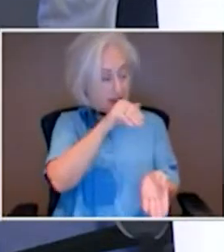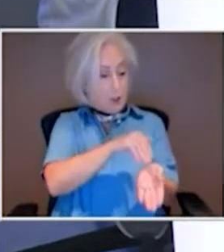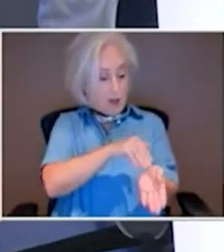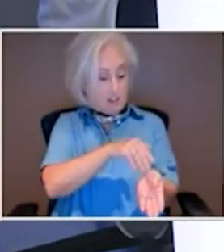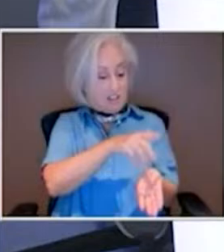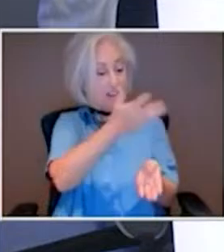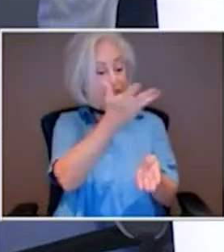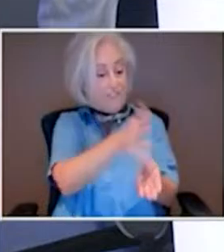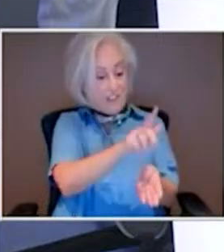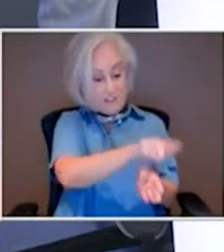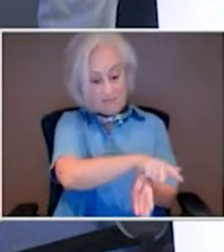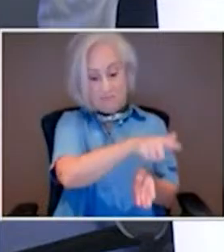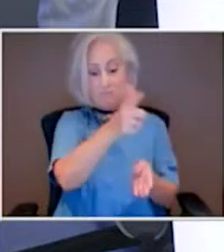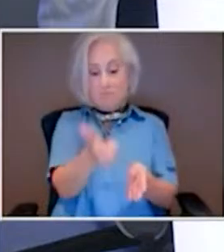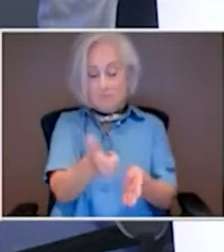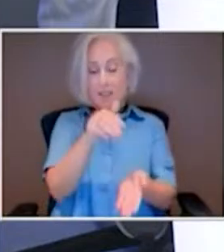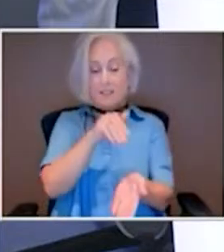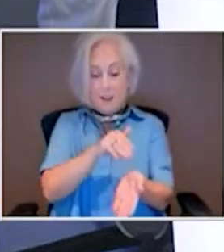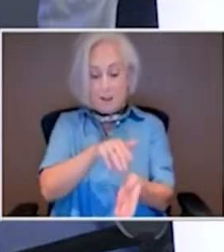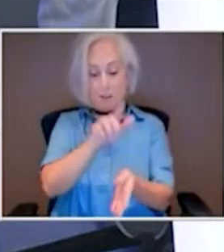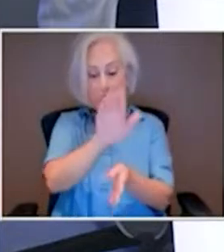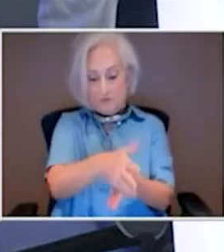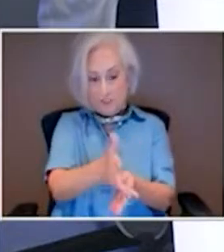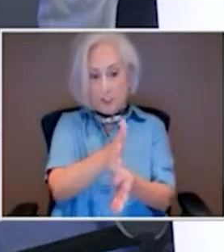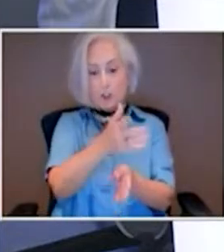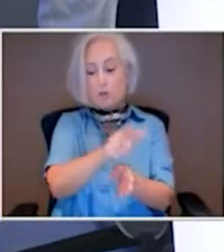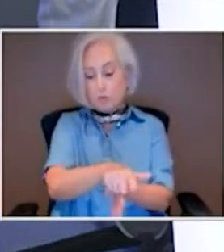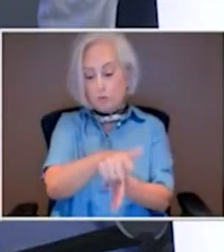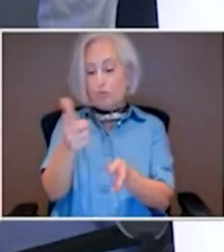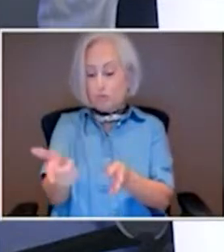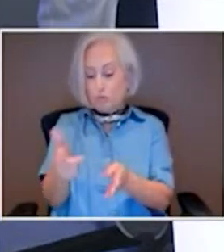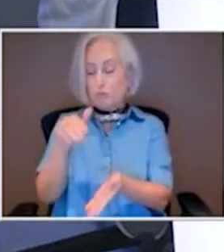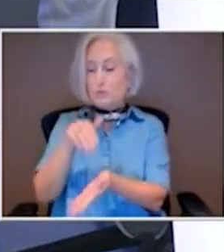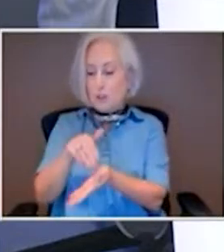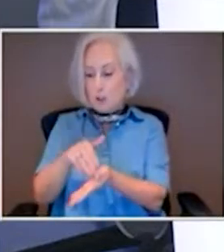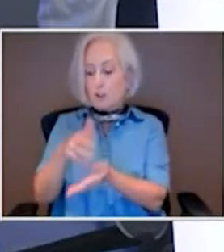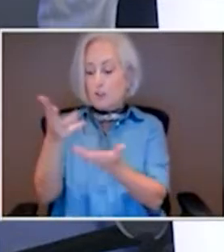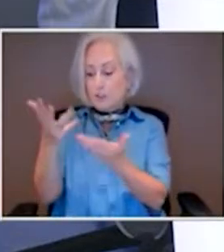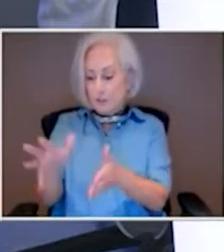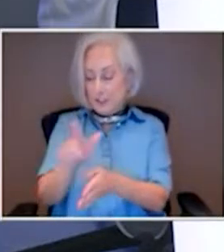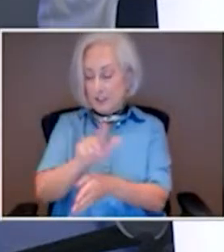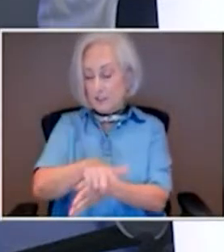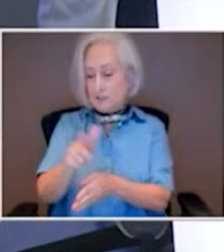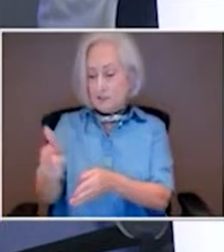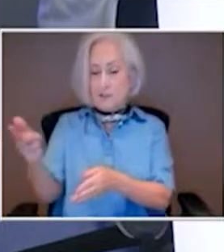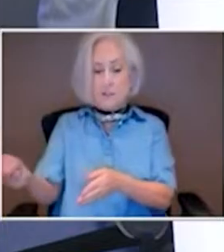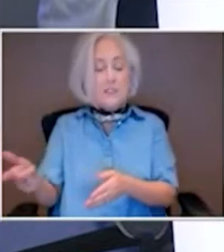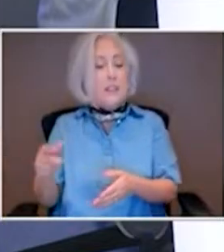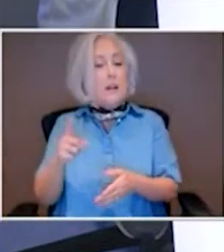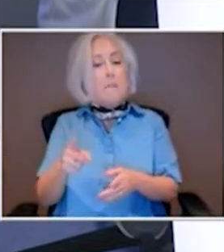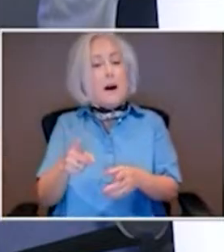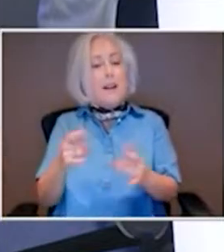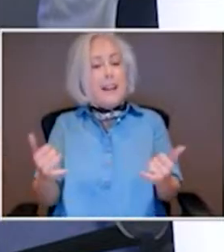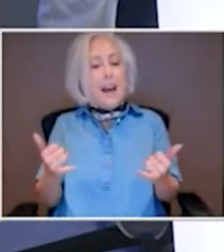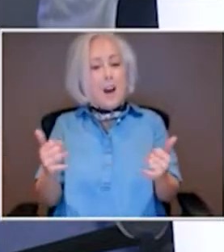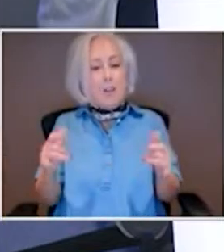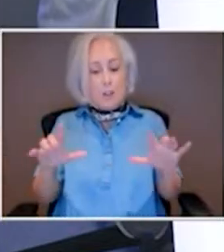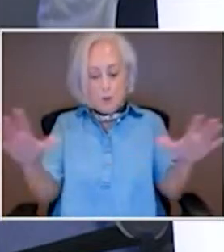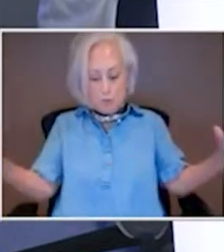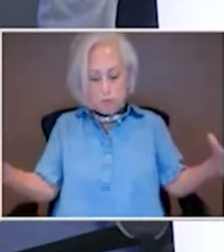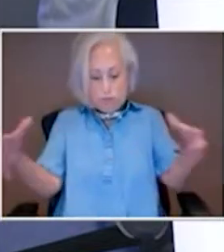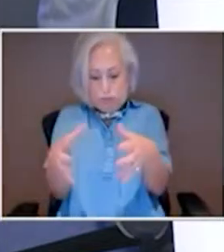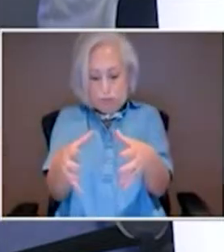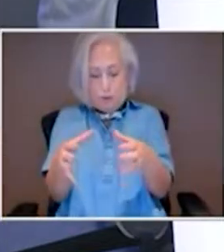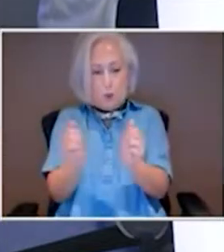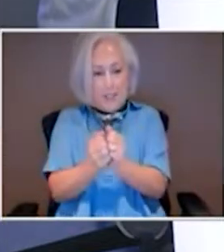he comes in and does the reconstruction. But actually, you guys are talking about this up front and how this is all gonna go down when you